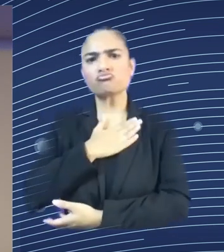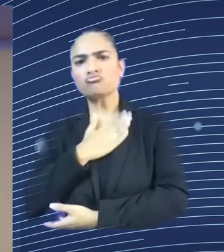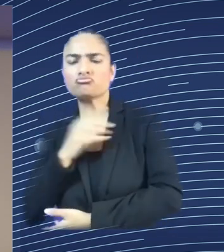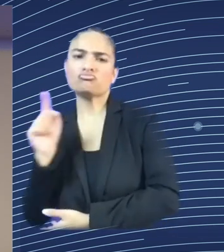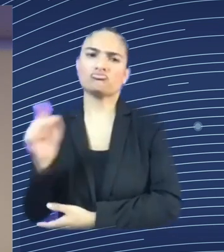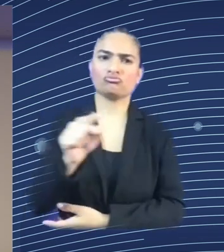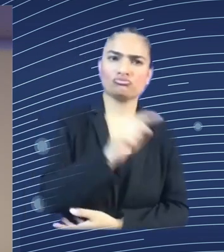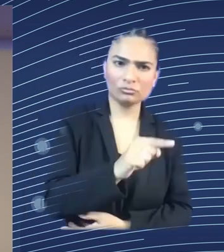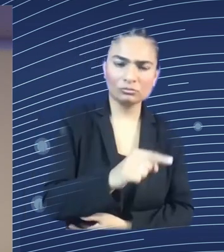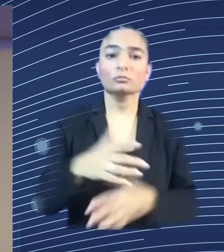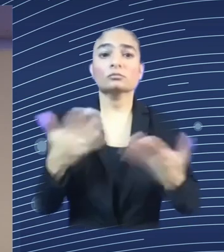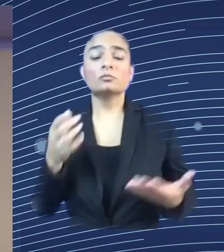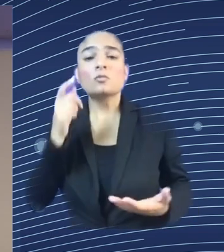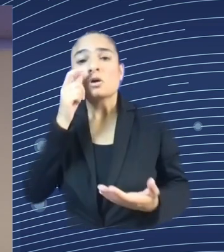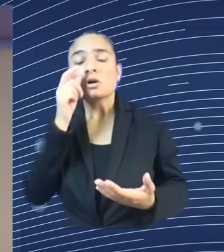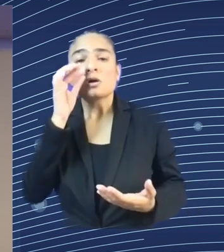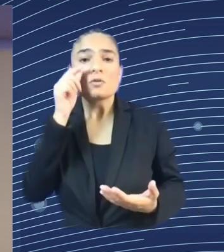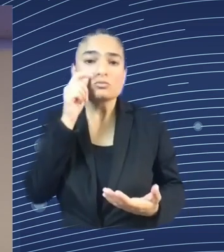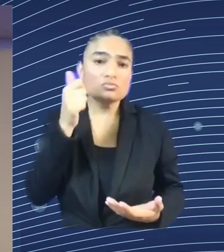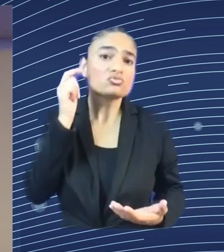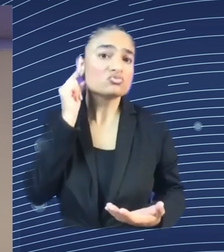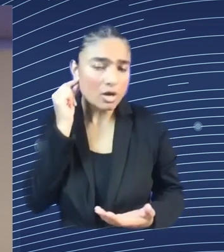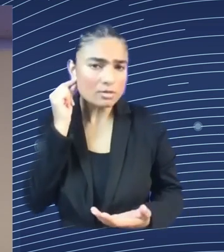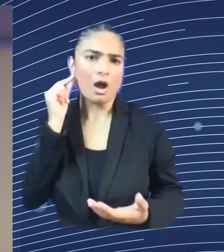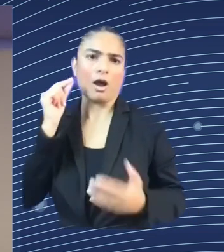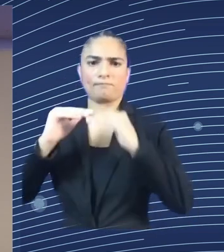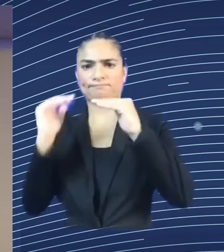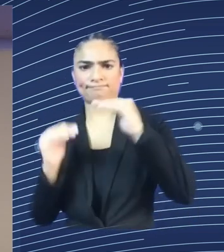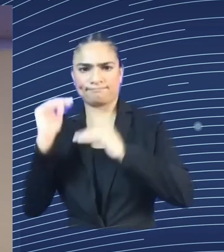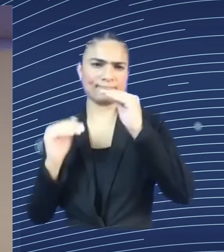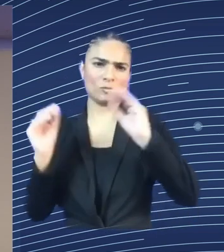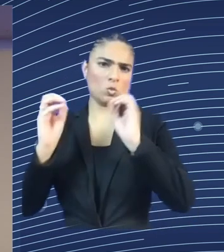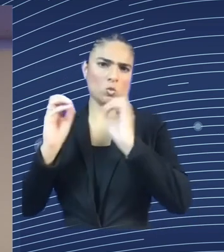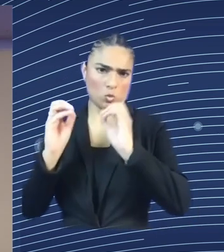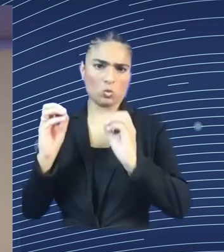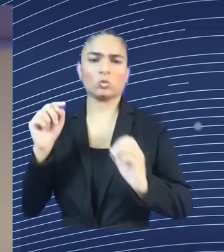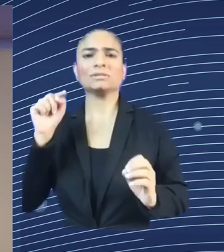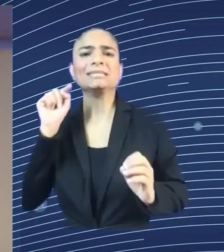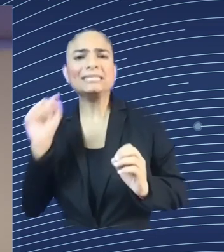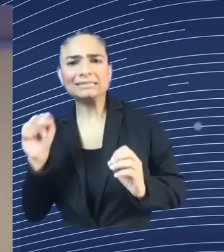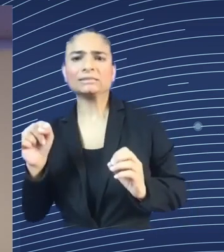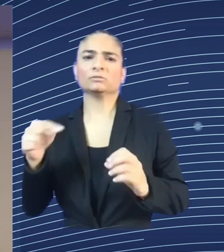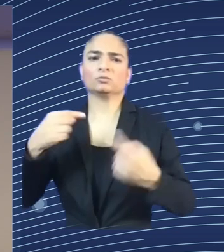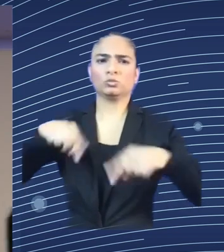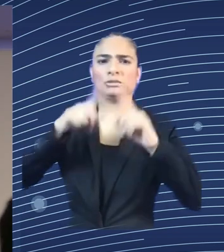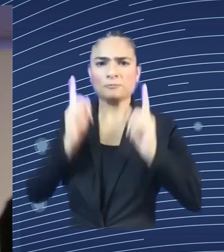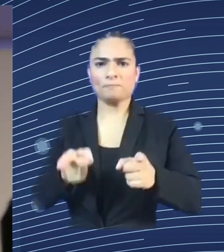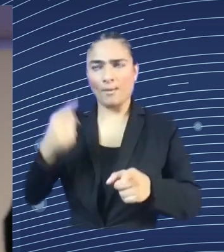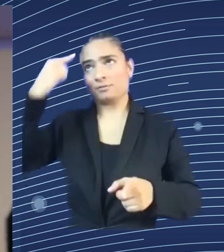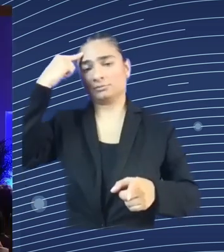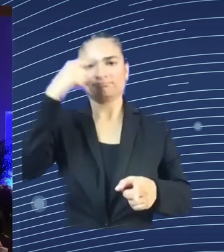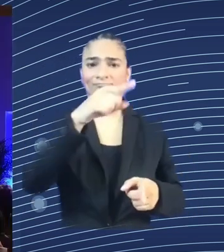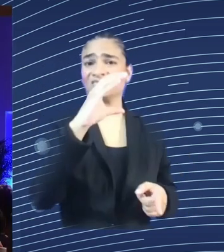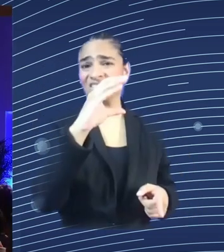would be great before a public administration decides to apply without anything in behind the algorithm. Thanks a lot for that elaborate answer. I'll take